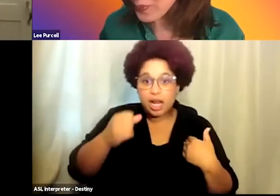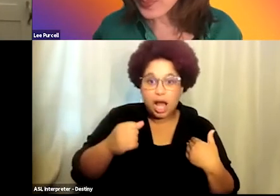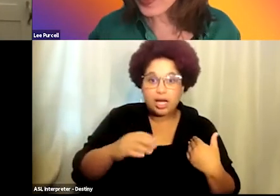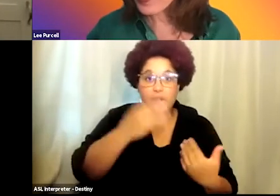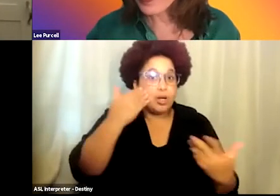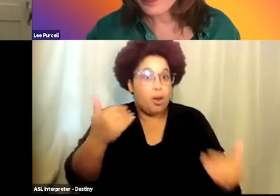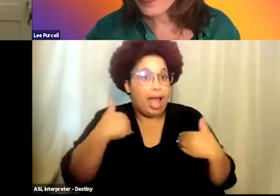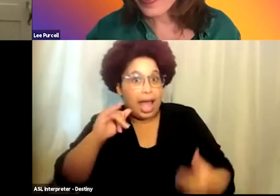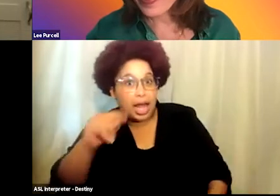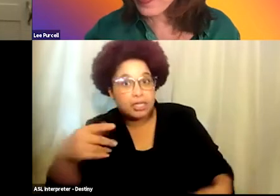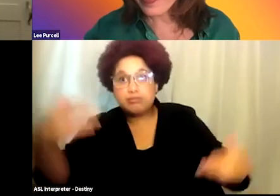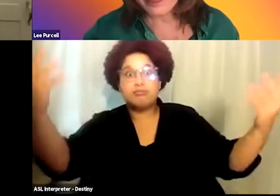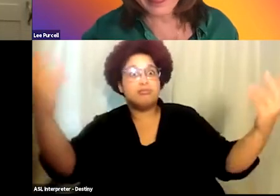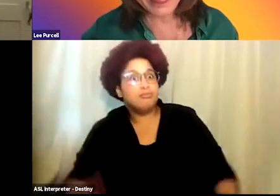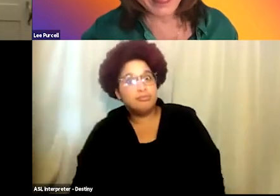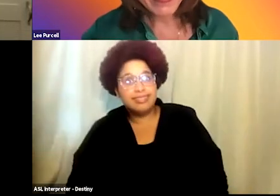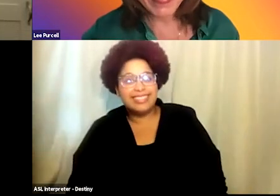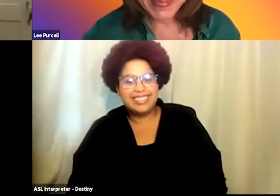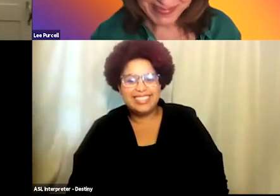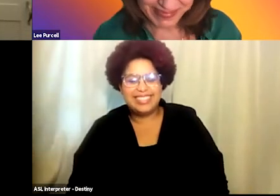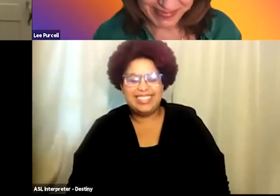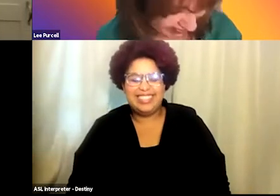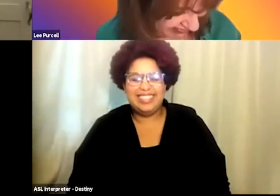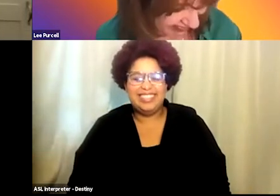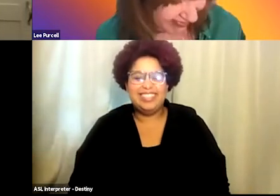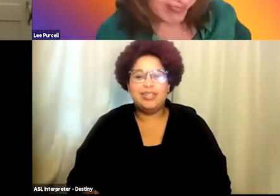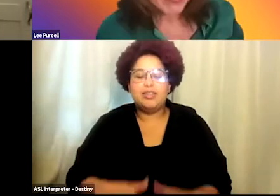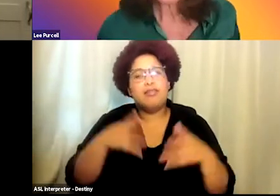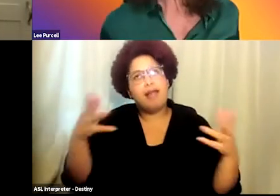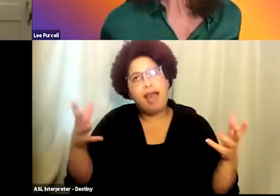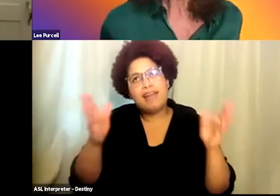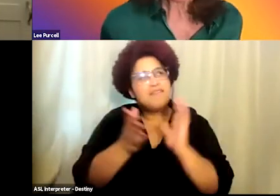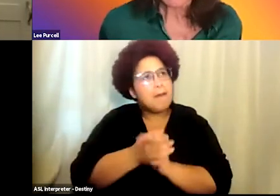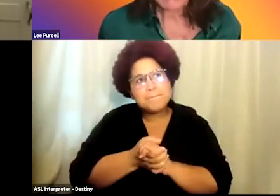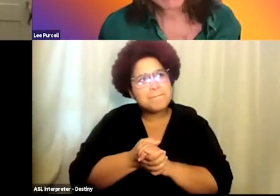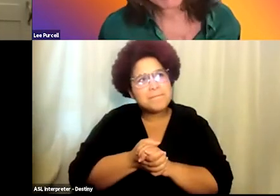I had it. So there's a lot of,